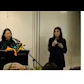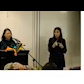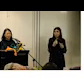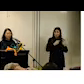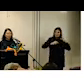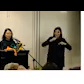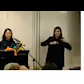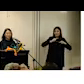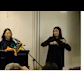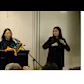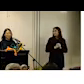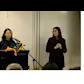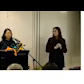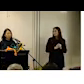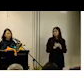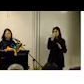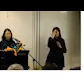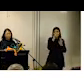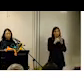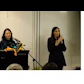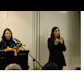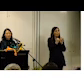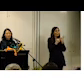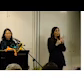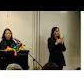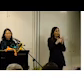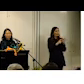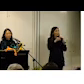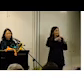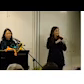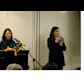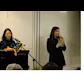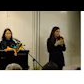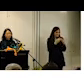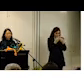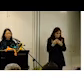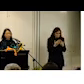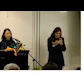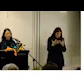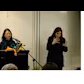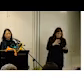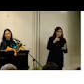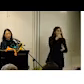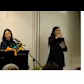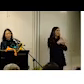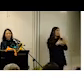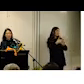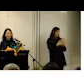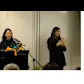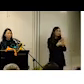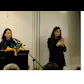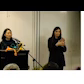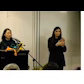we're currently developing brain organoids to study those mutations. And brain organoids are